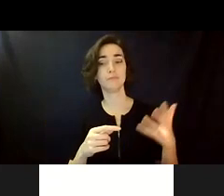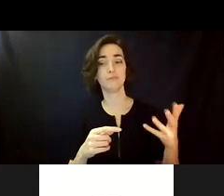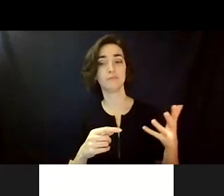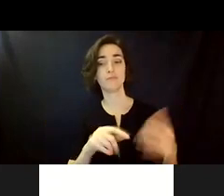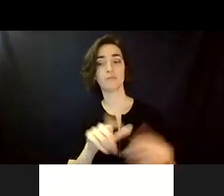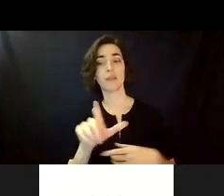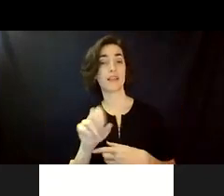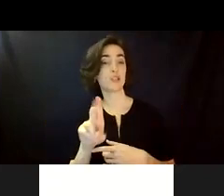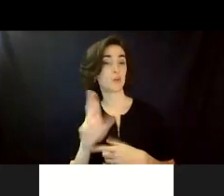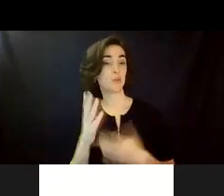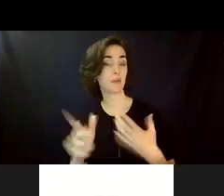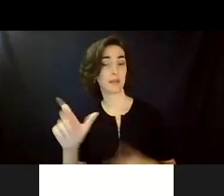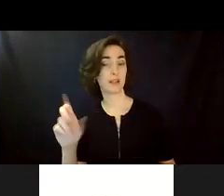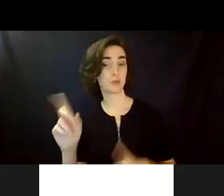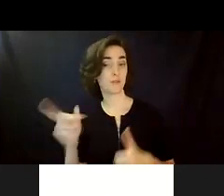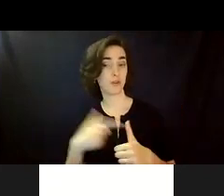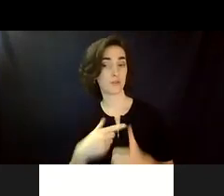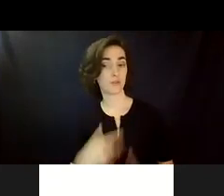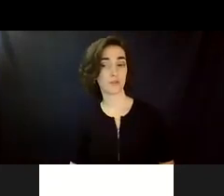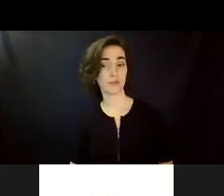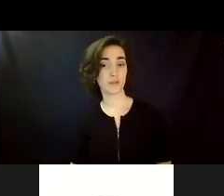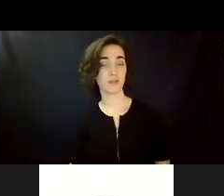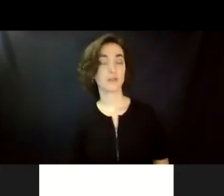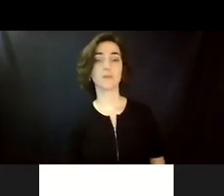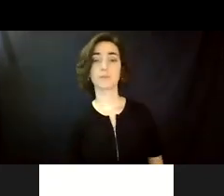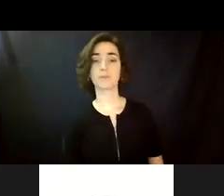LSU maybe? Yeah, sure.